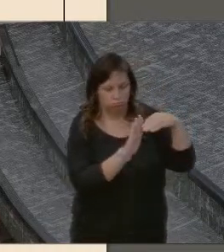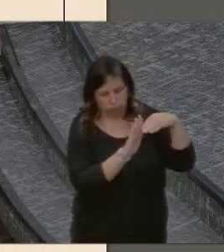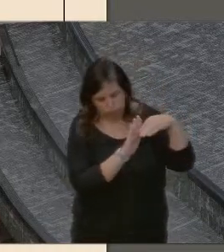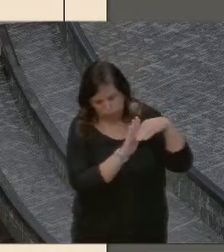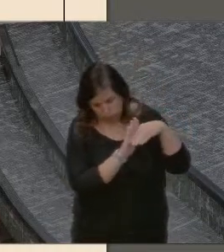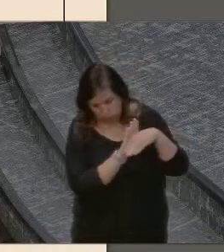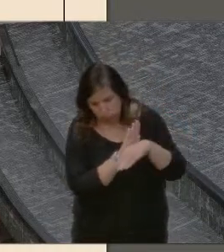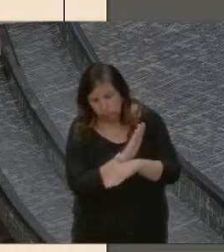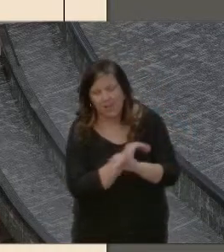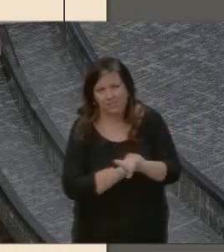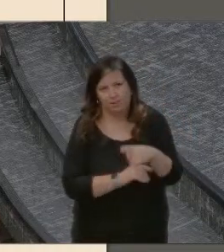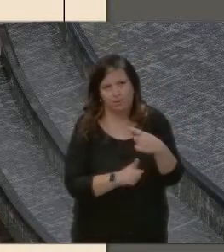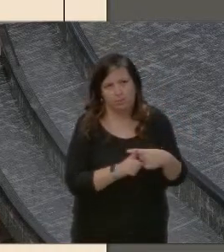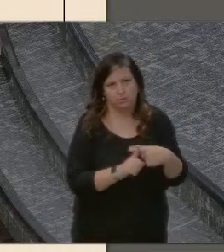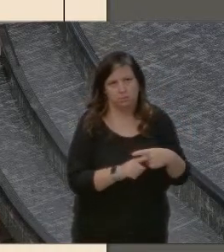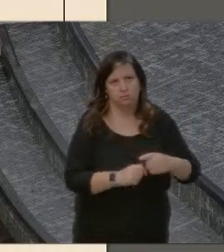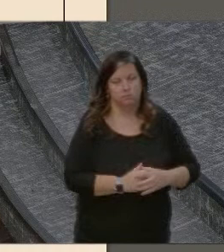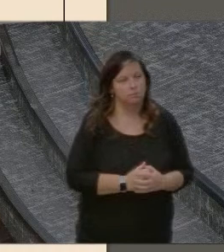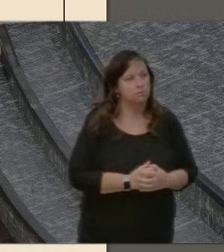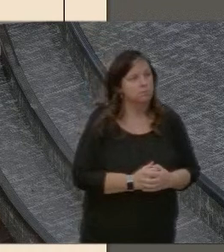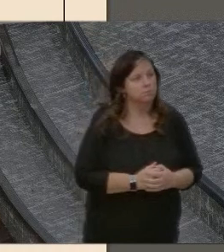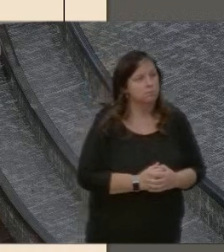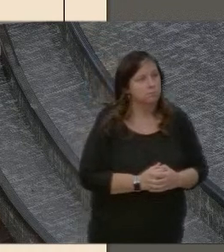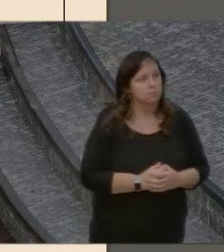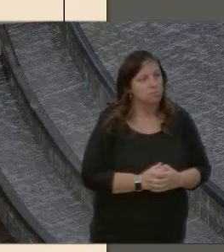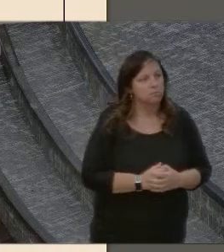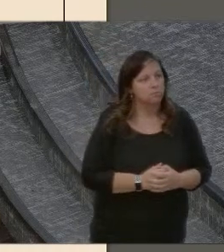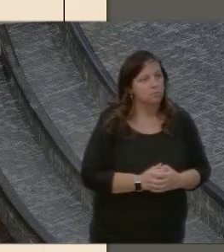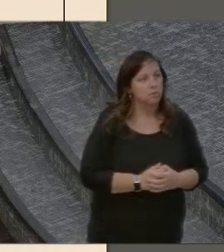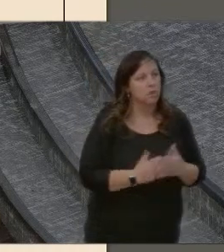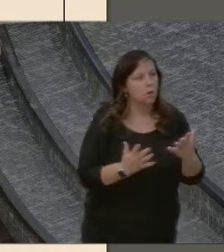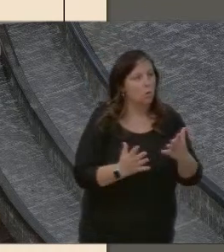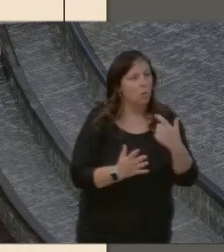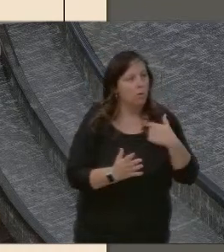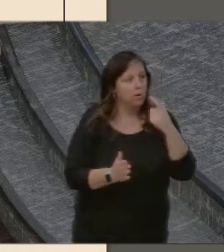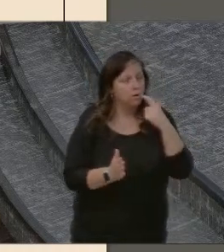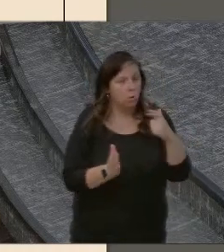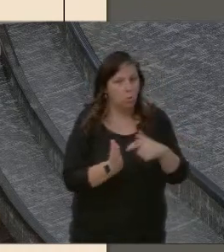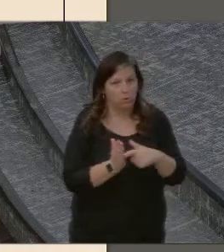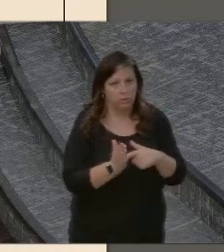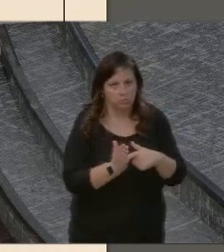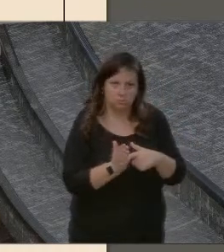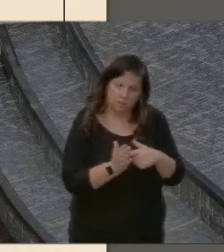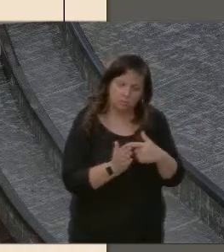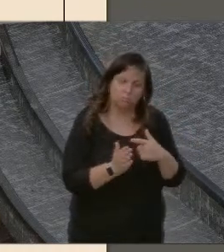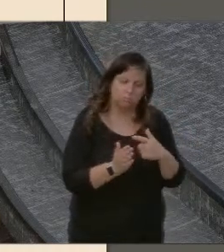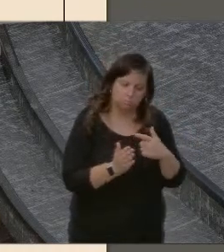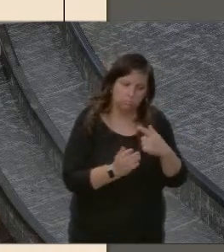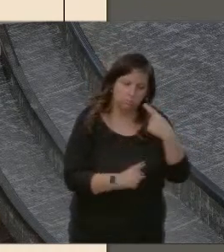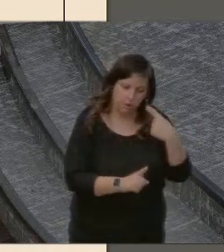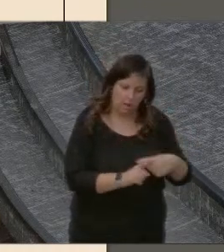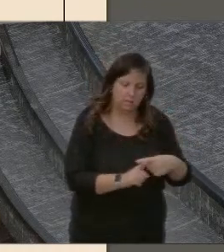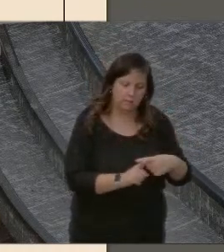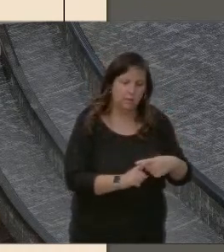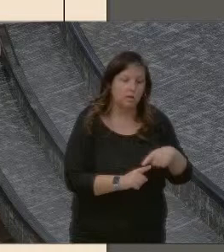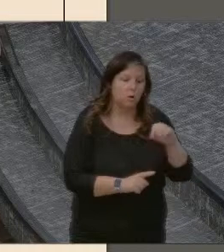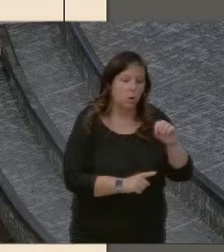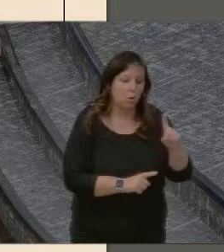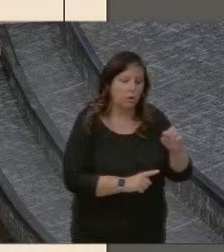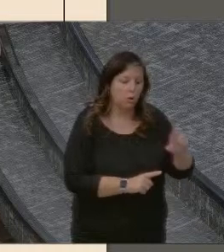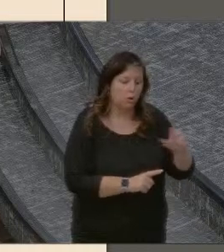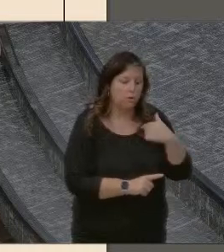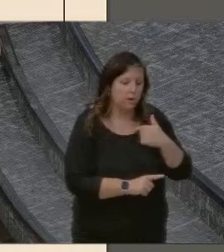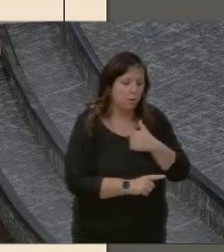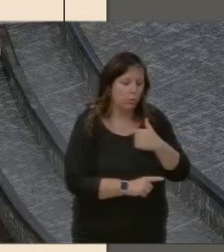direction. Also encouraging is that the ODRs that we saw in 2022 have